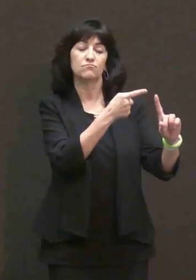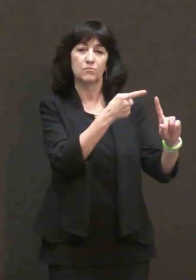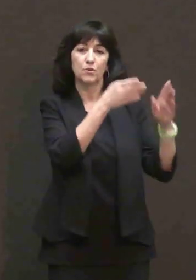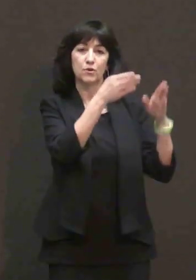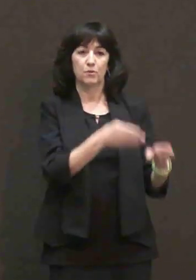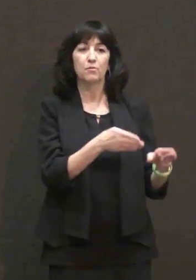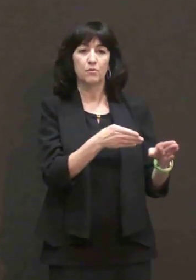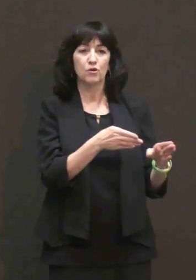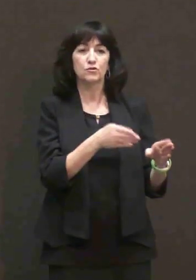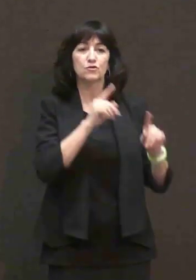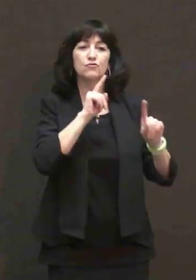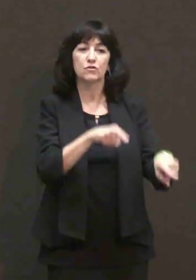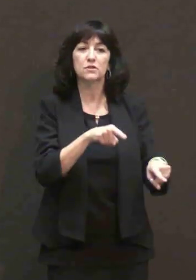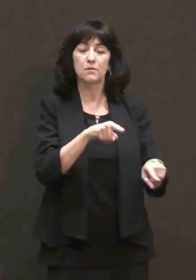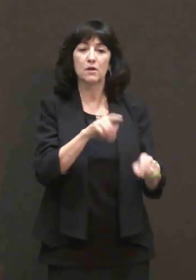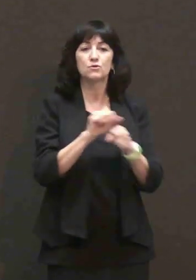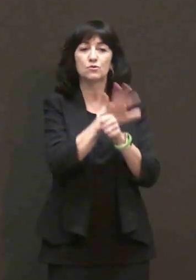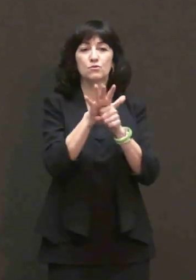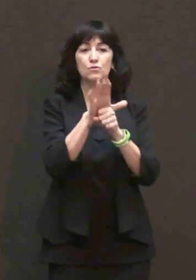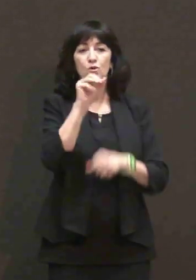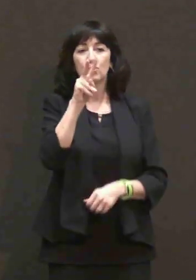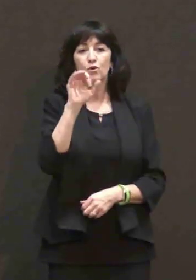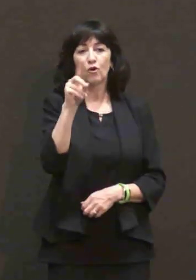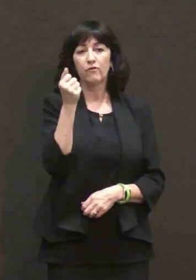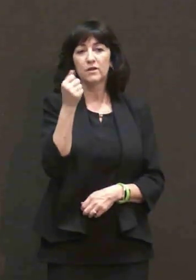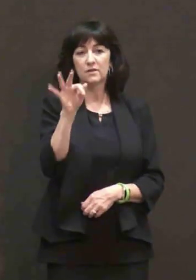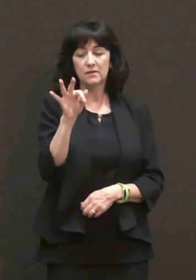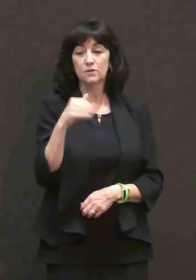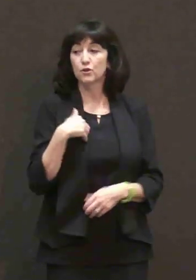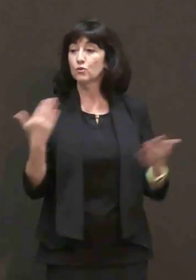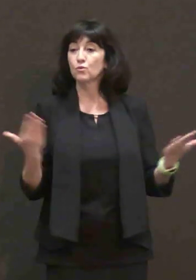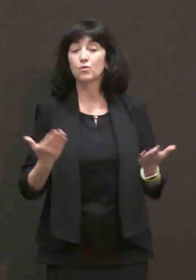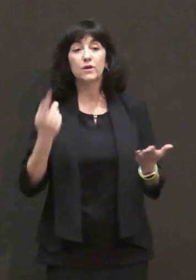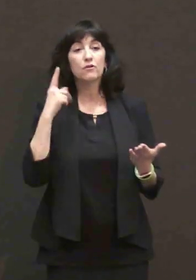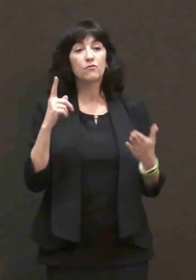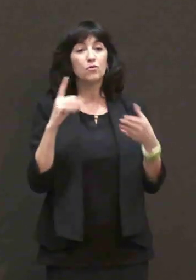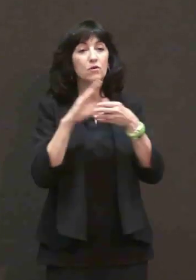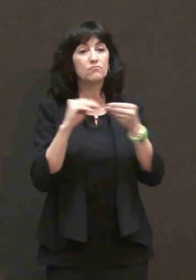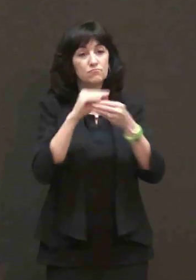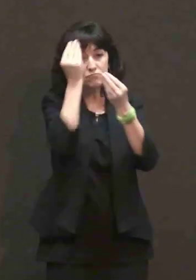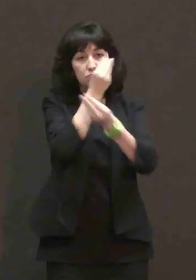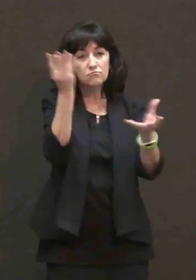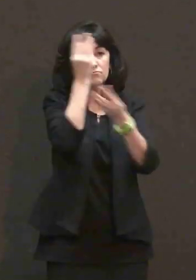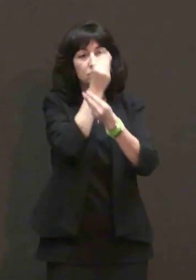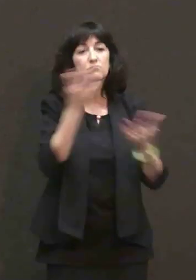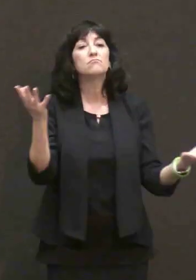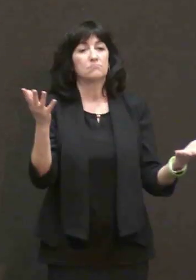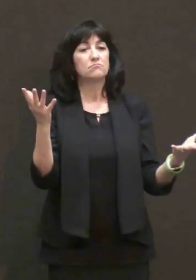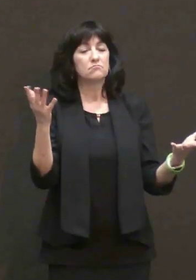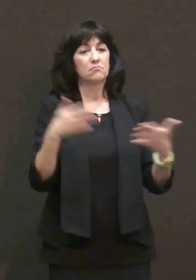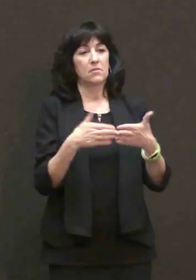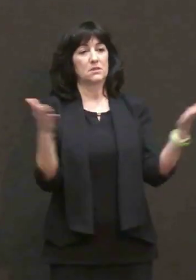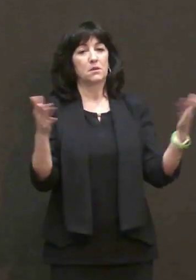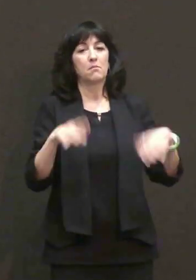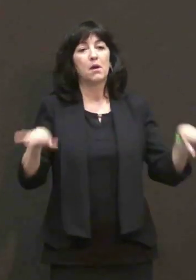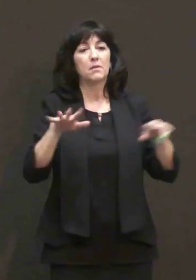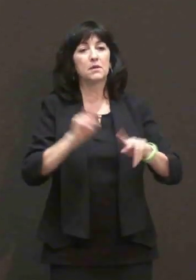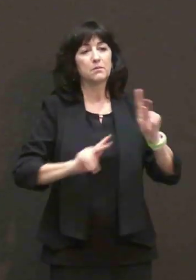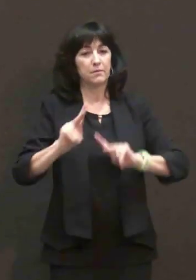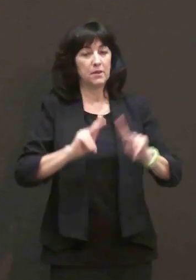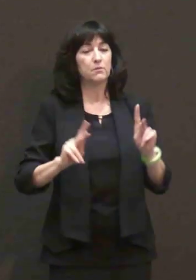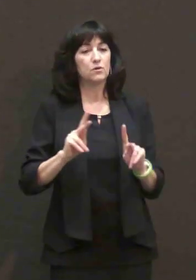COVID-19 pandemic. We're here for a briefing, try to get some information out to the public about the situation